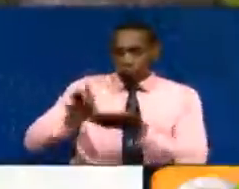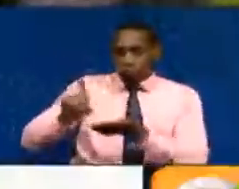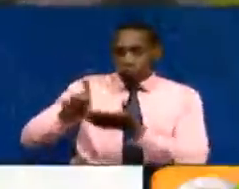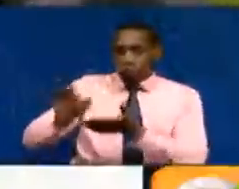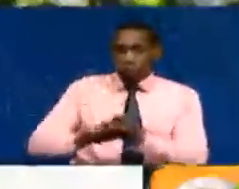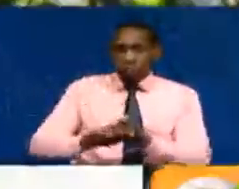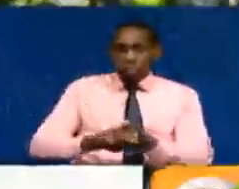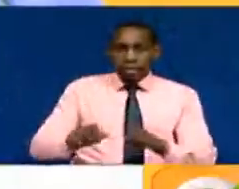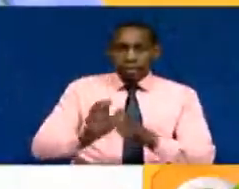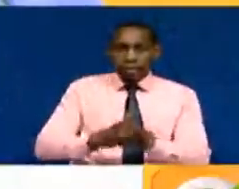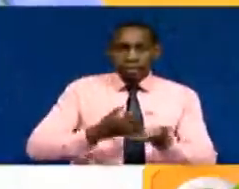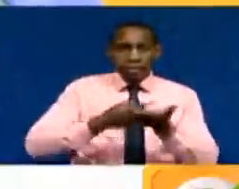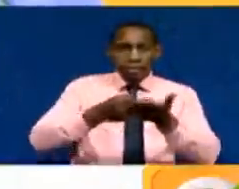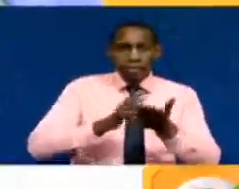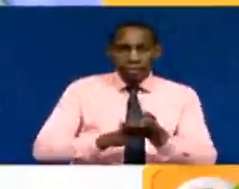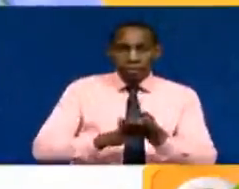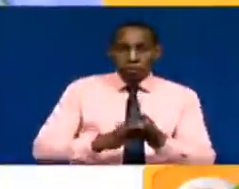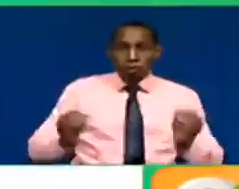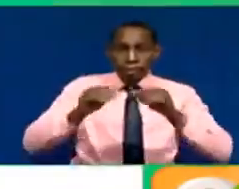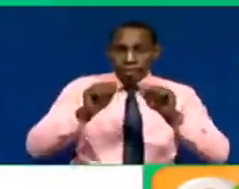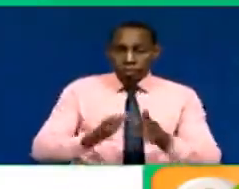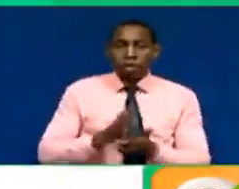the UDA-NDC.